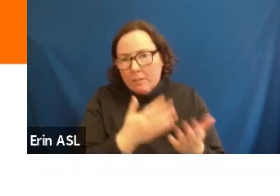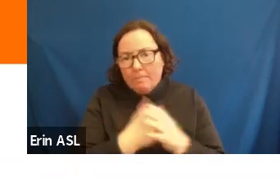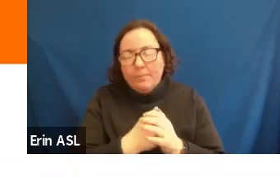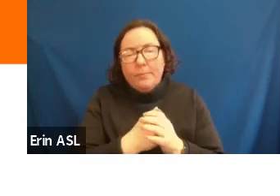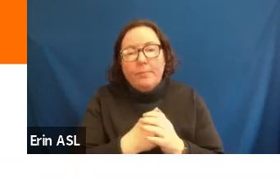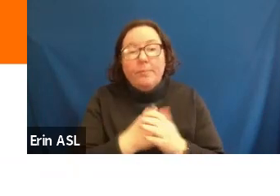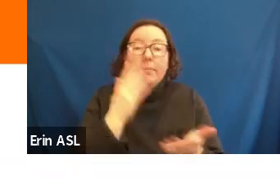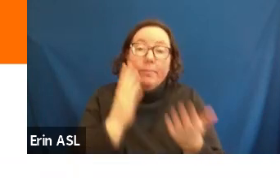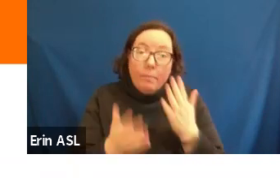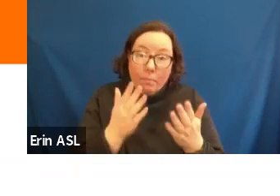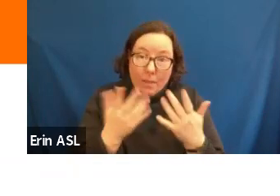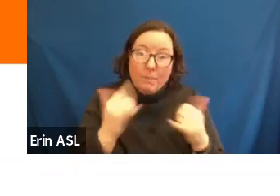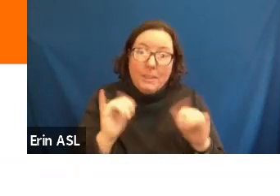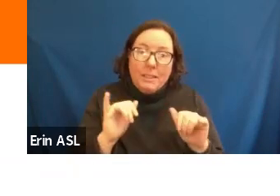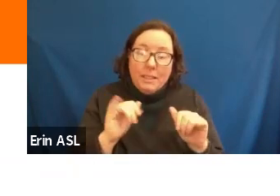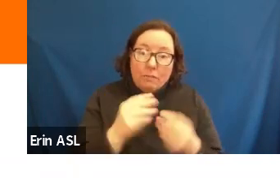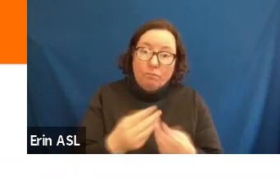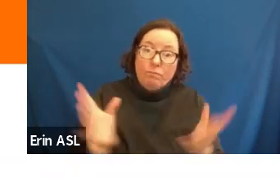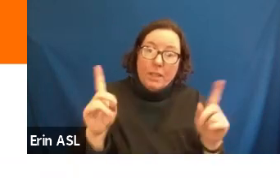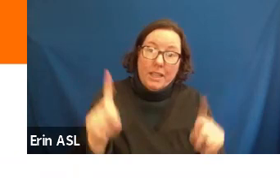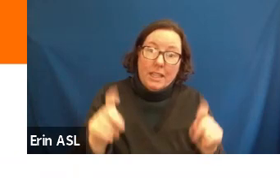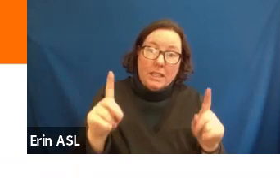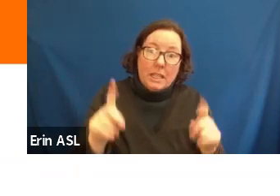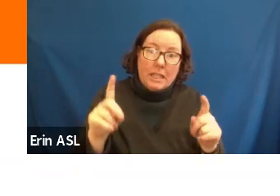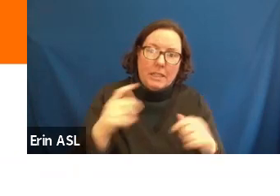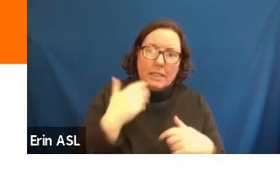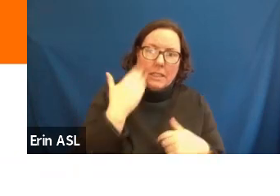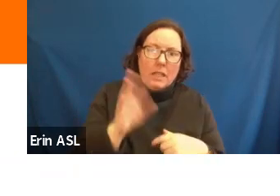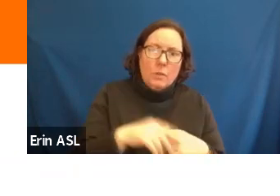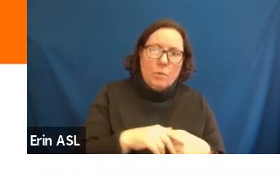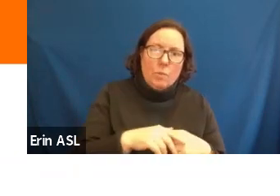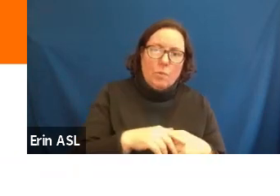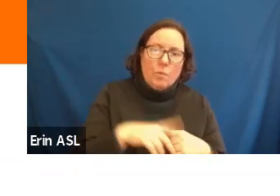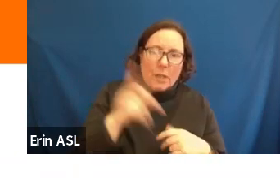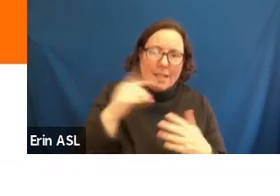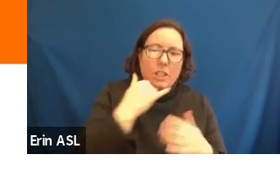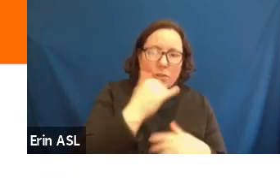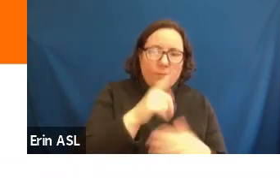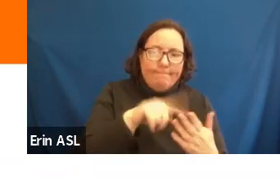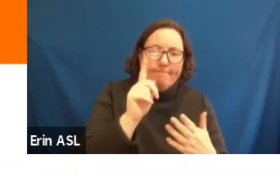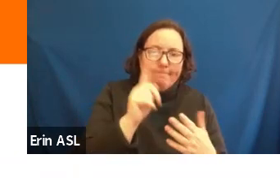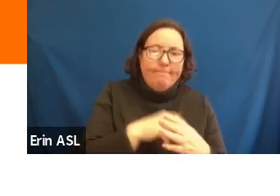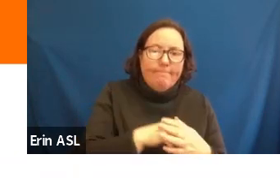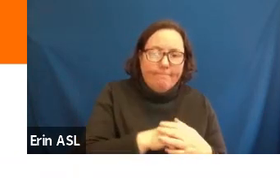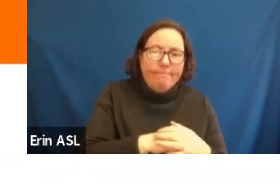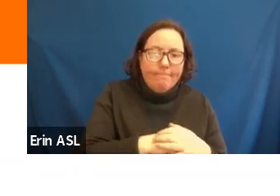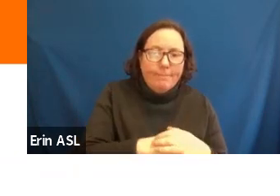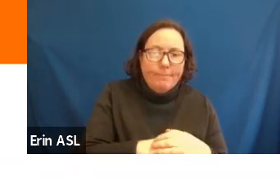They might have still given the exam, but I would need to verify that. I don't know for sure.